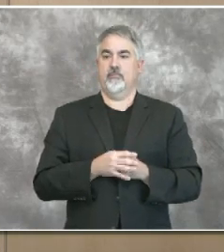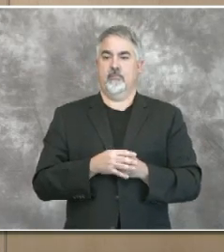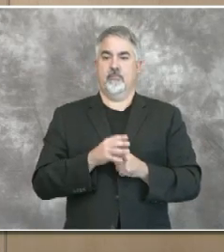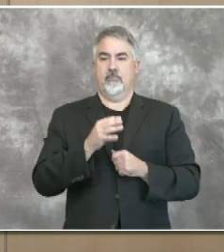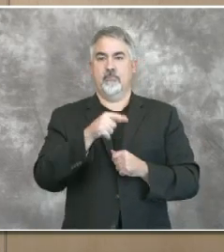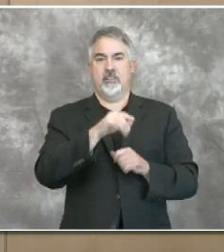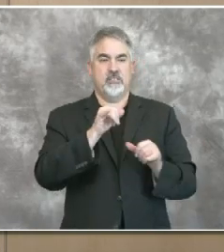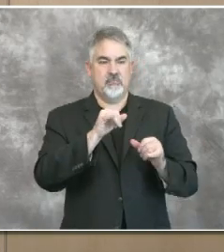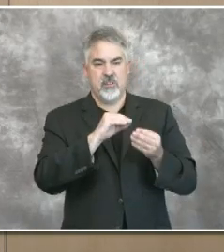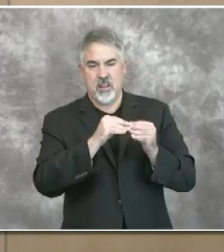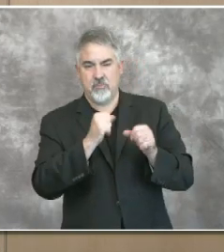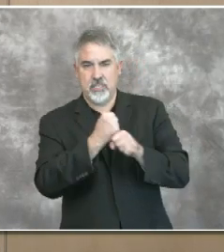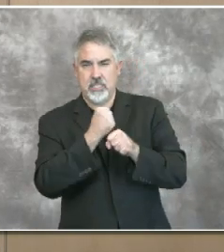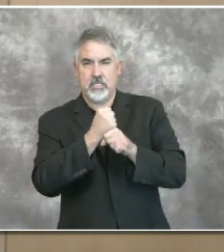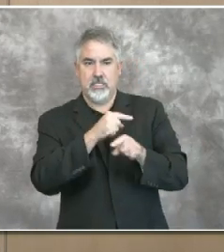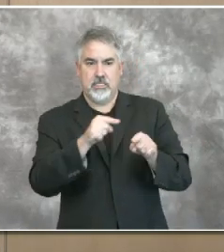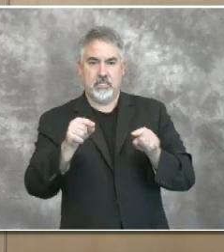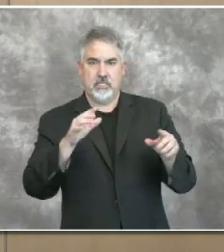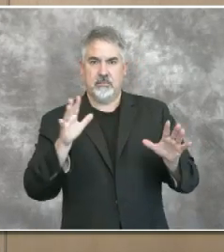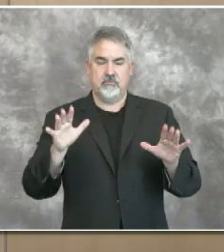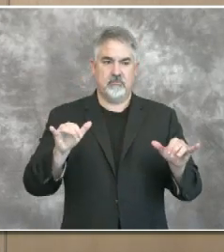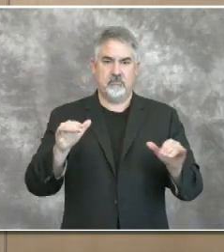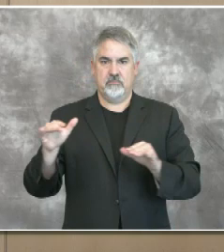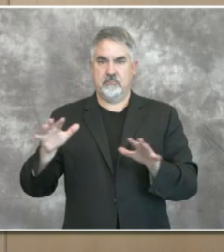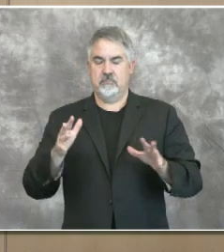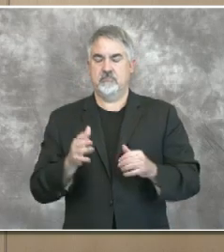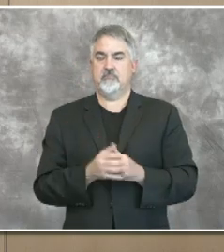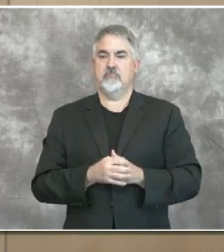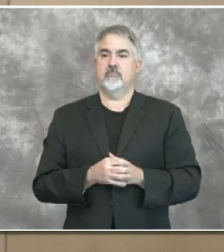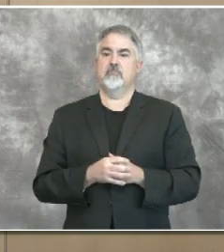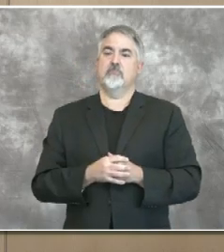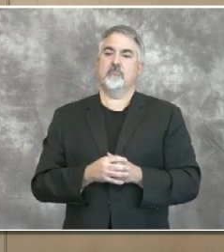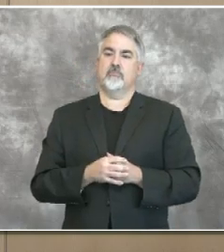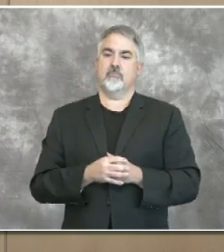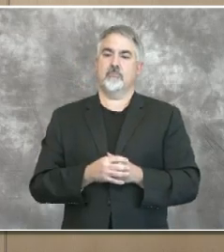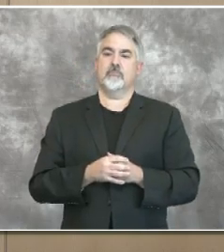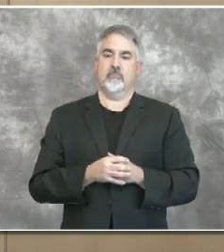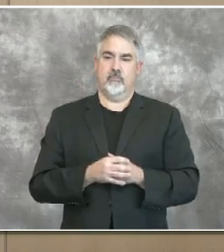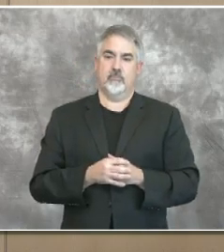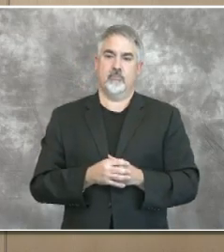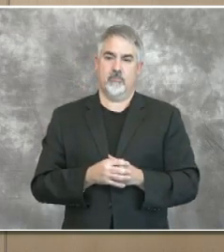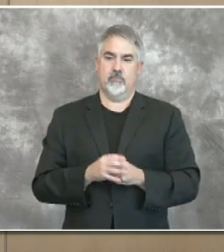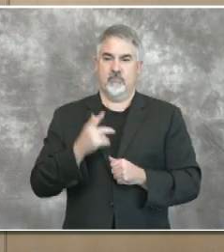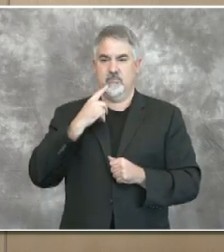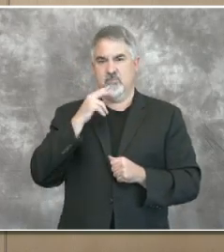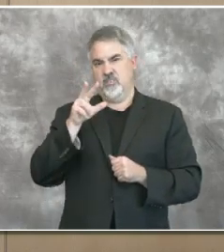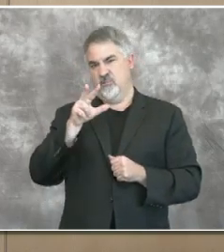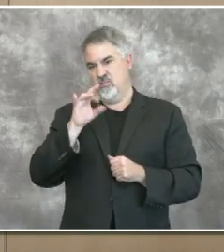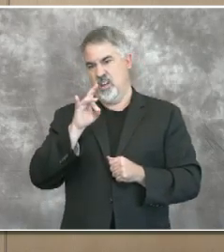several days, and this represents 38 cases and 1 death.